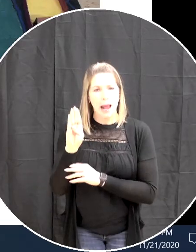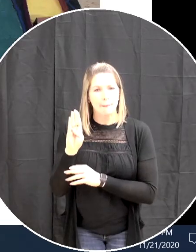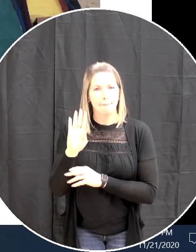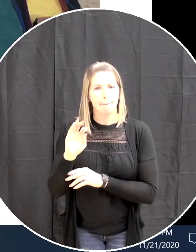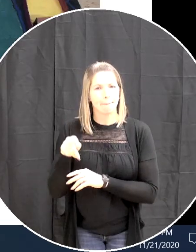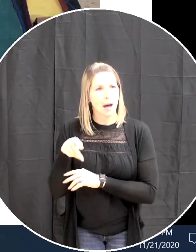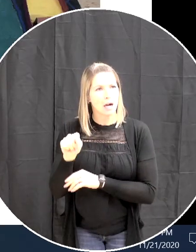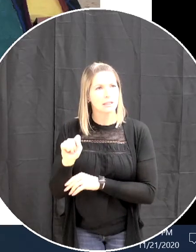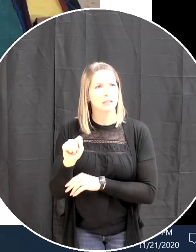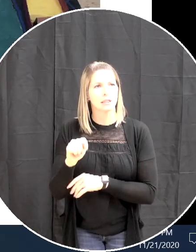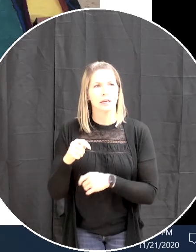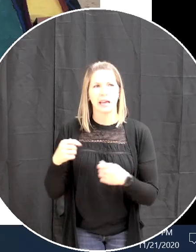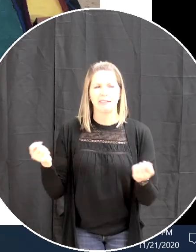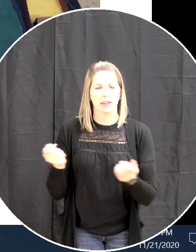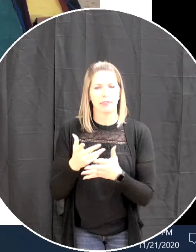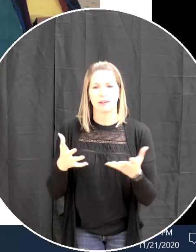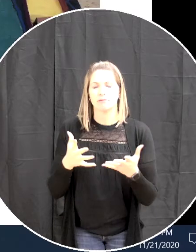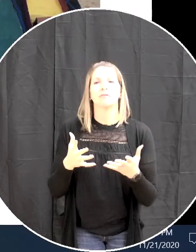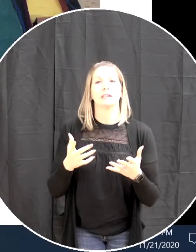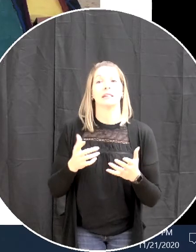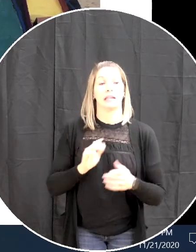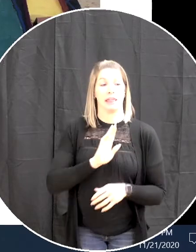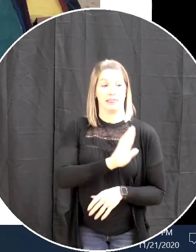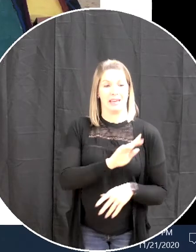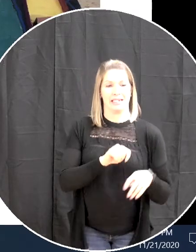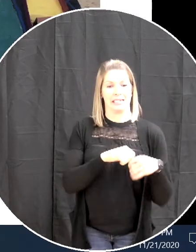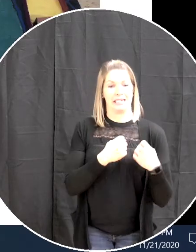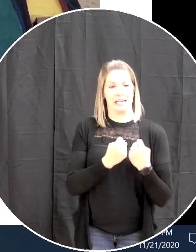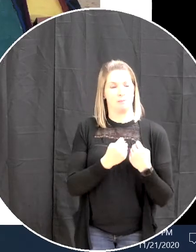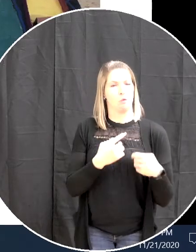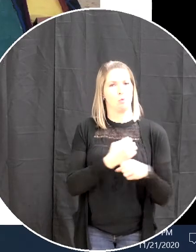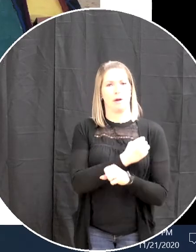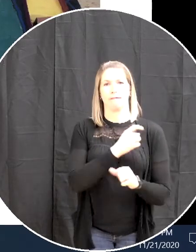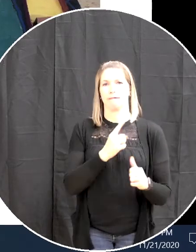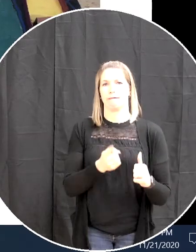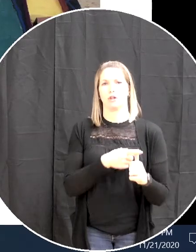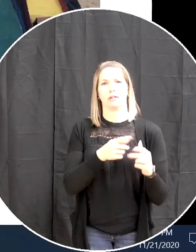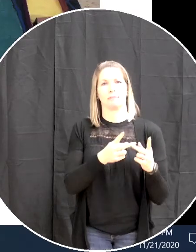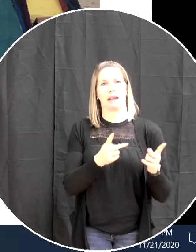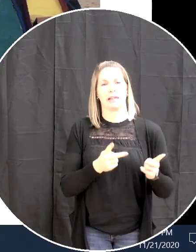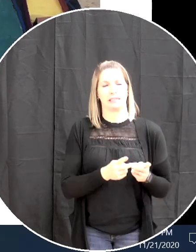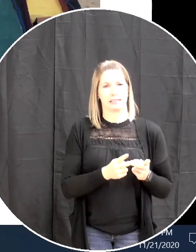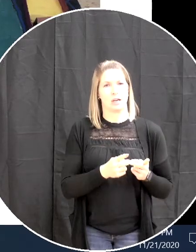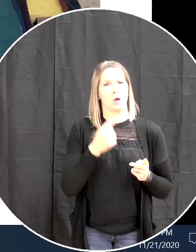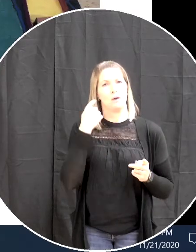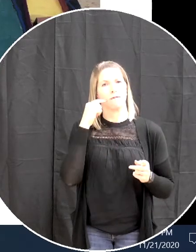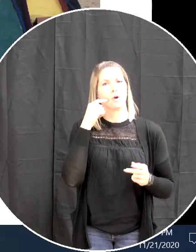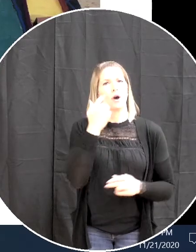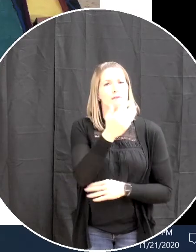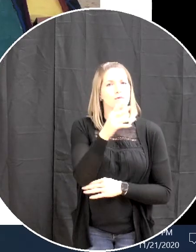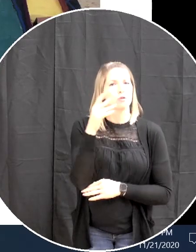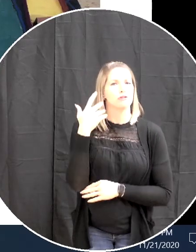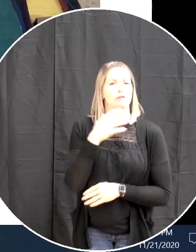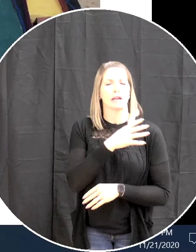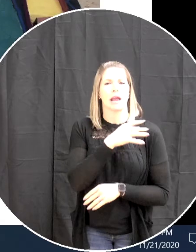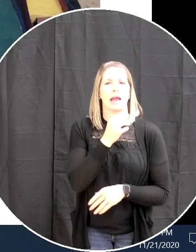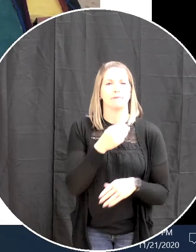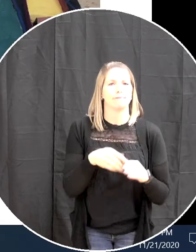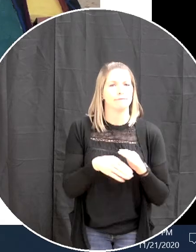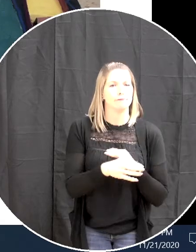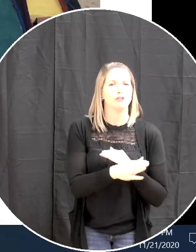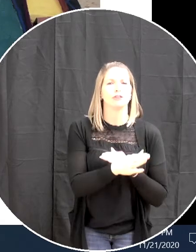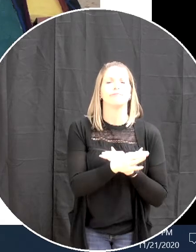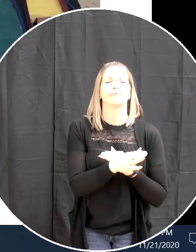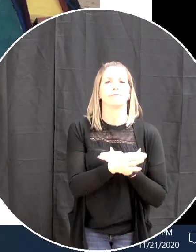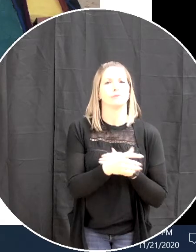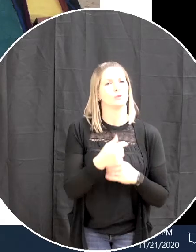won a first place from the Provincial Department of Fisheries for Forestry and Agriculture for a competition.